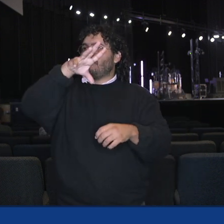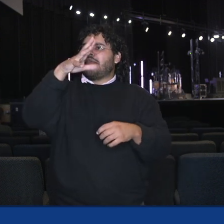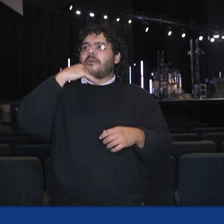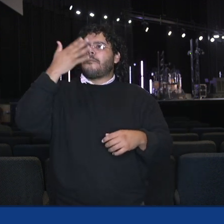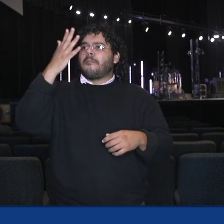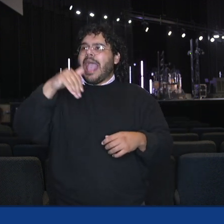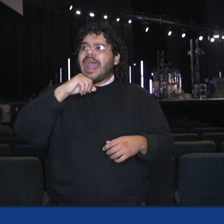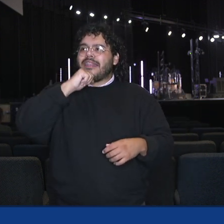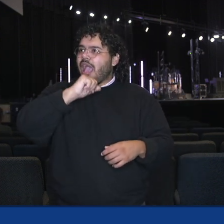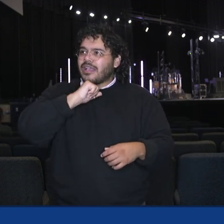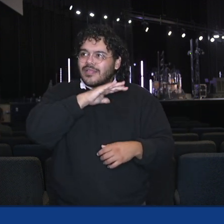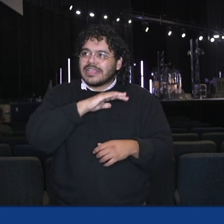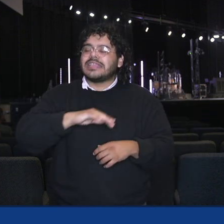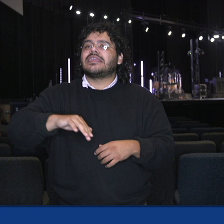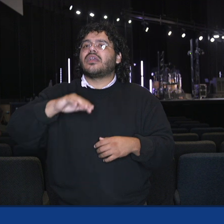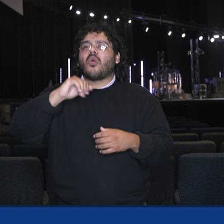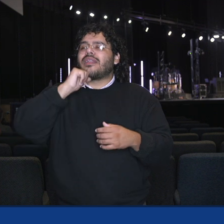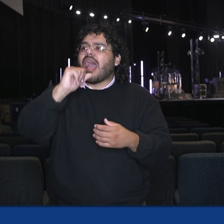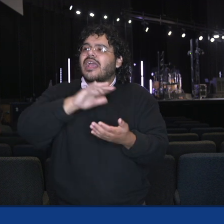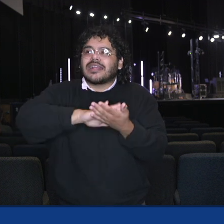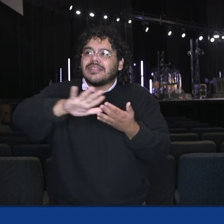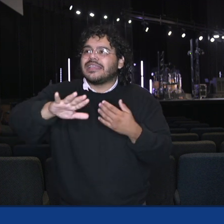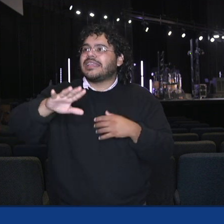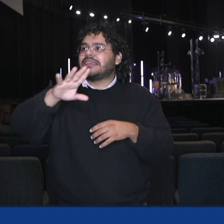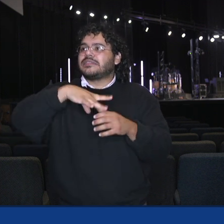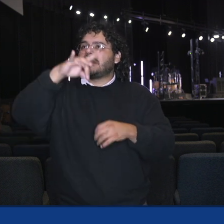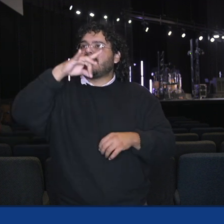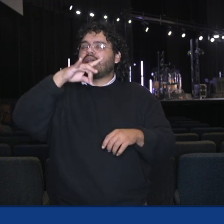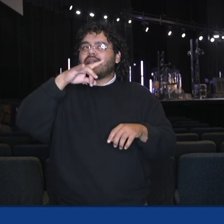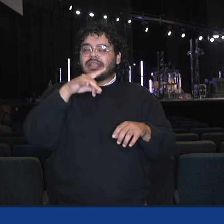text because you have a person who's unsafe and unwell.